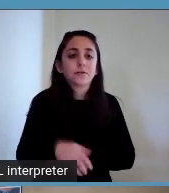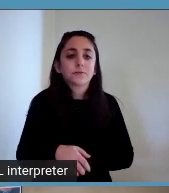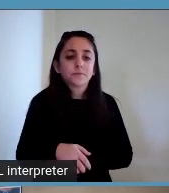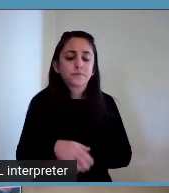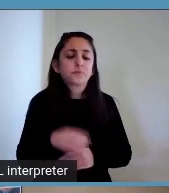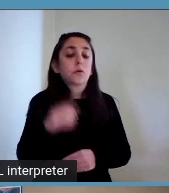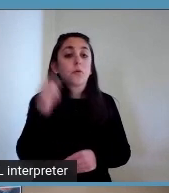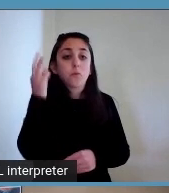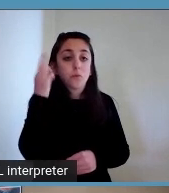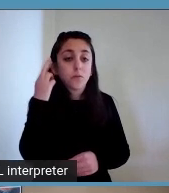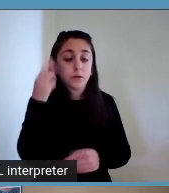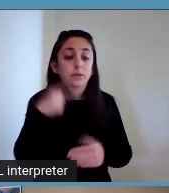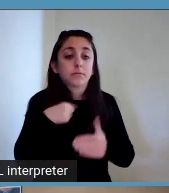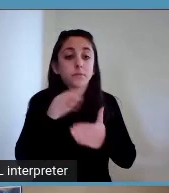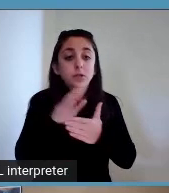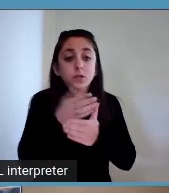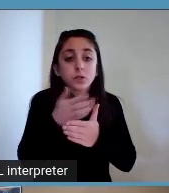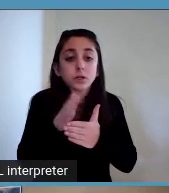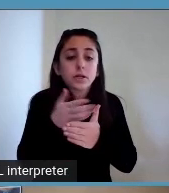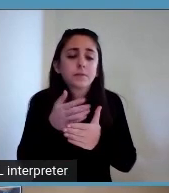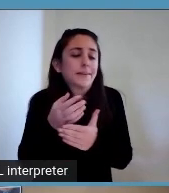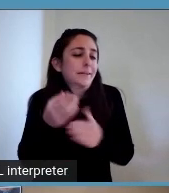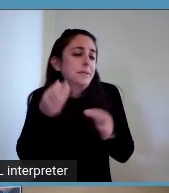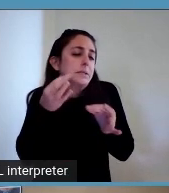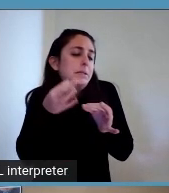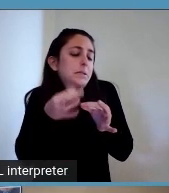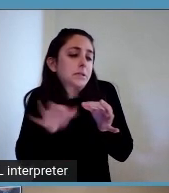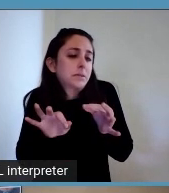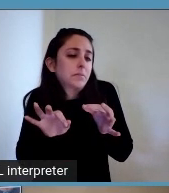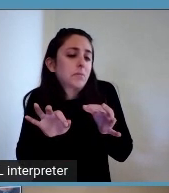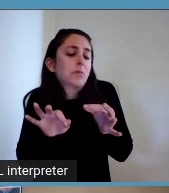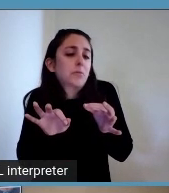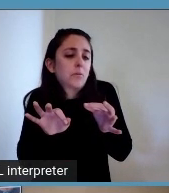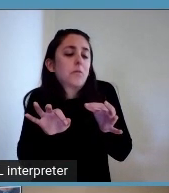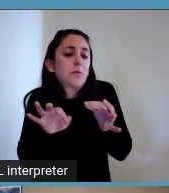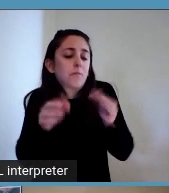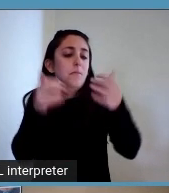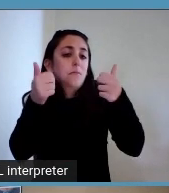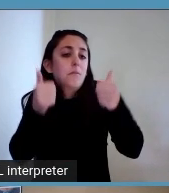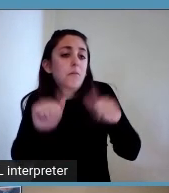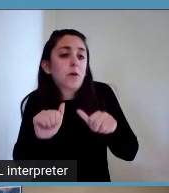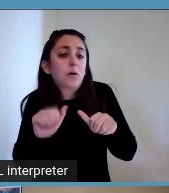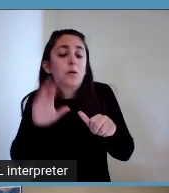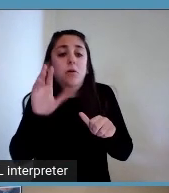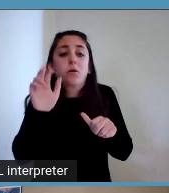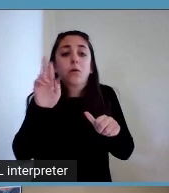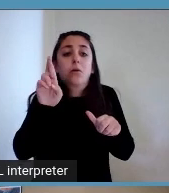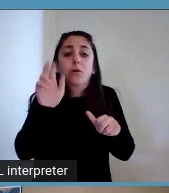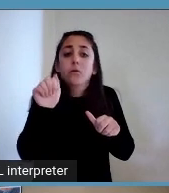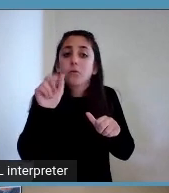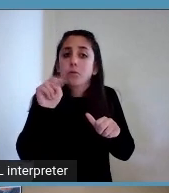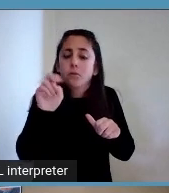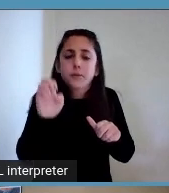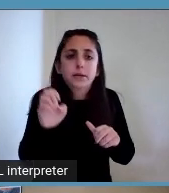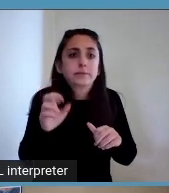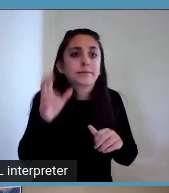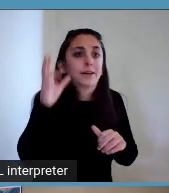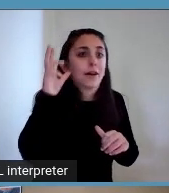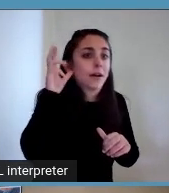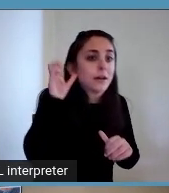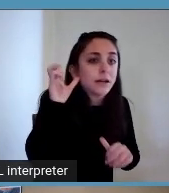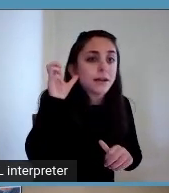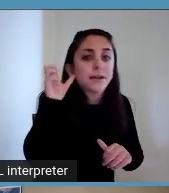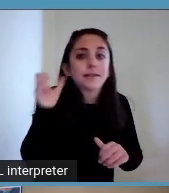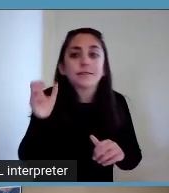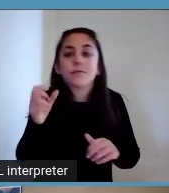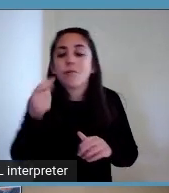it with you. And it was just a simple post about the cranes are back and listening to them and watching them display.